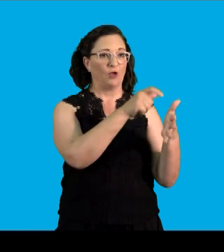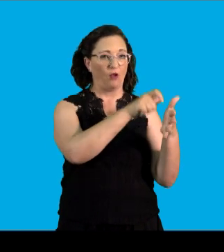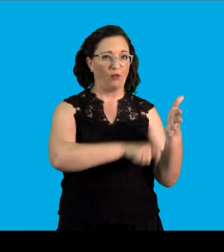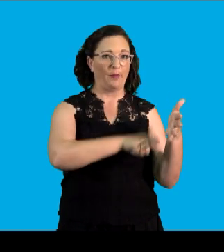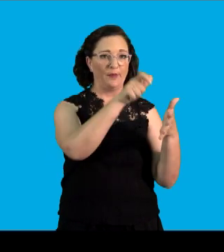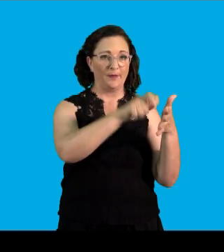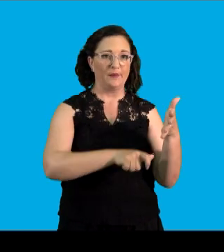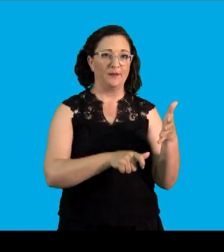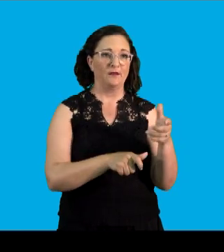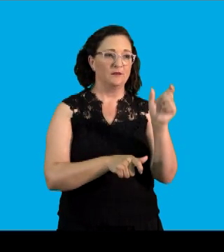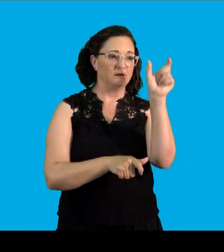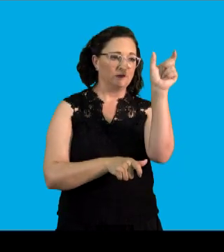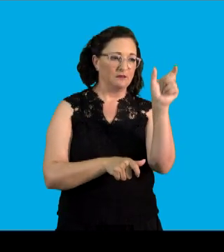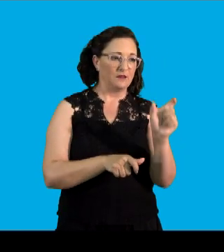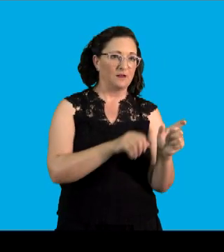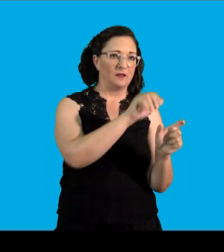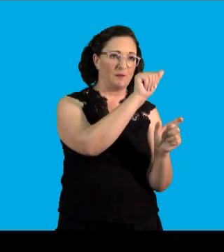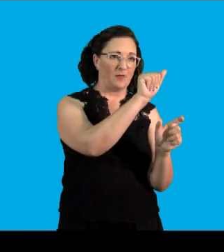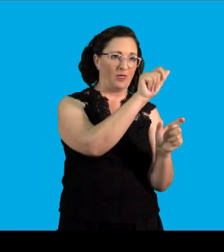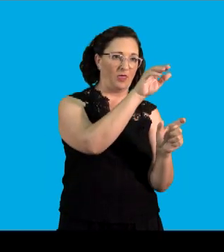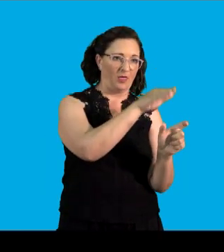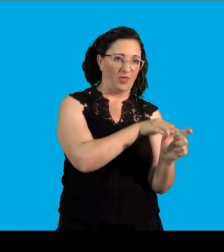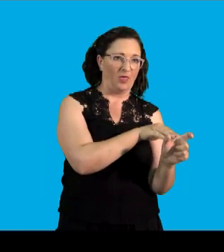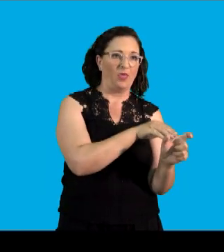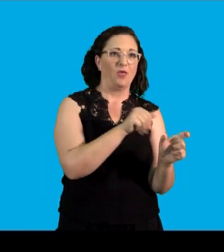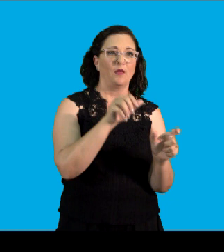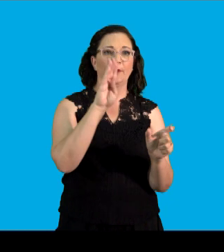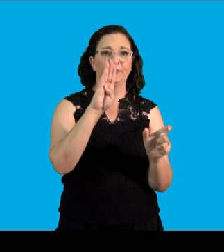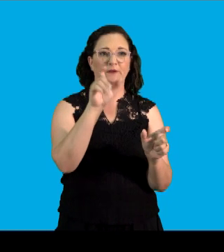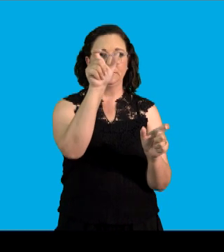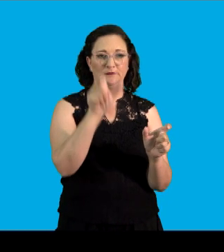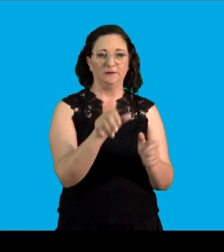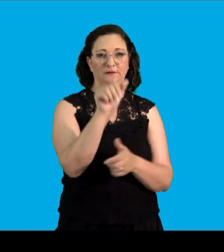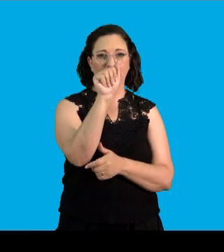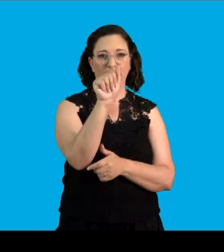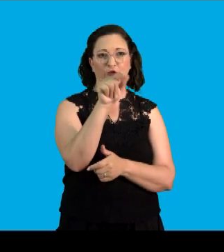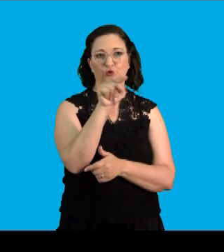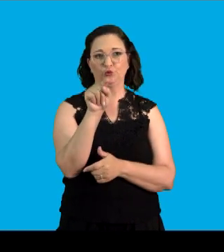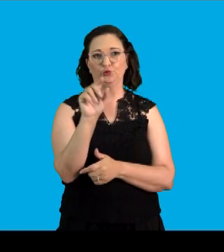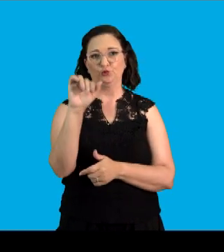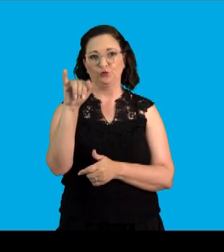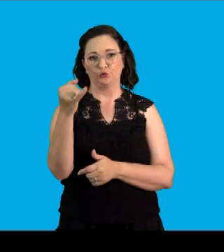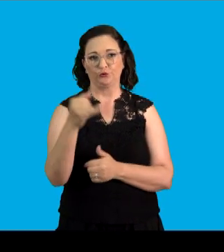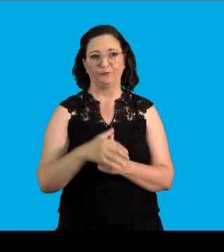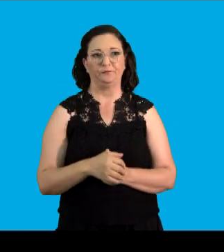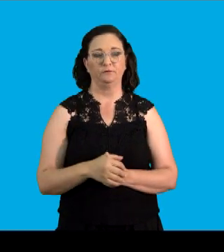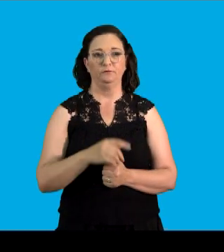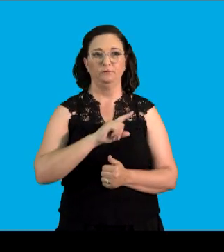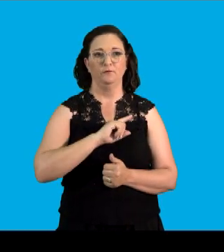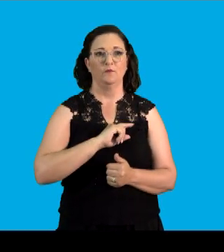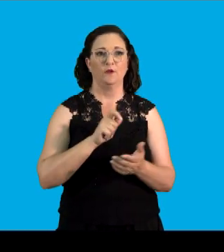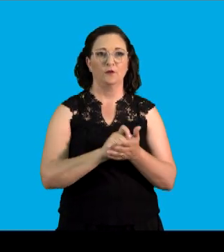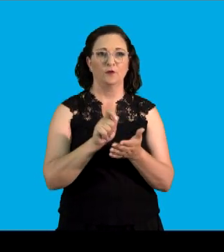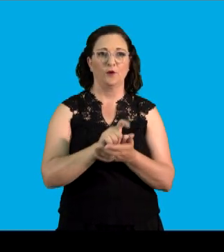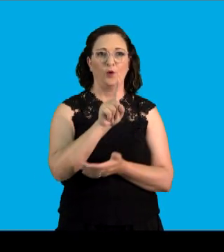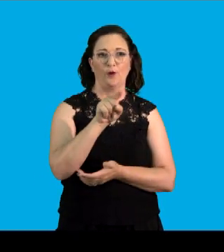A. Write only the letter A to J next to the question number. So question number, for example, 1.3.1 to 1.3.5,